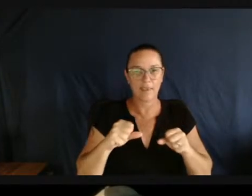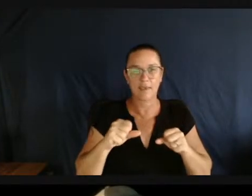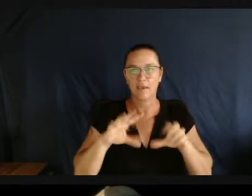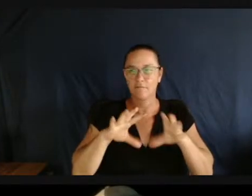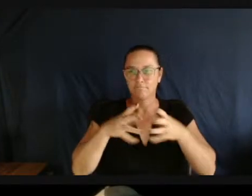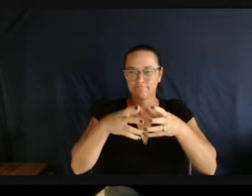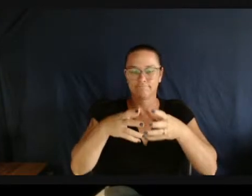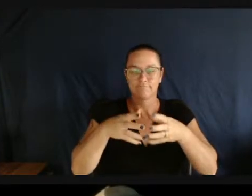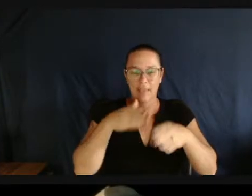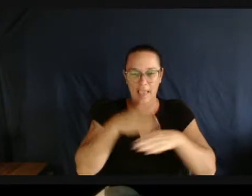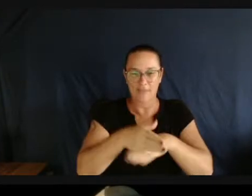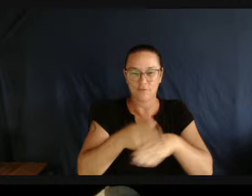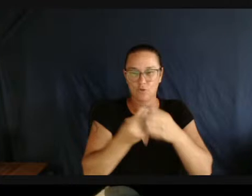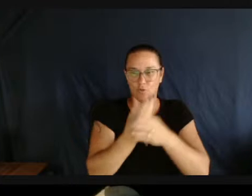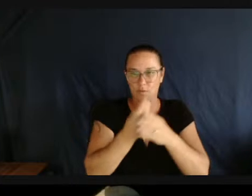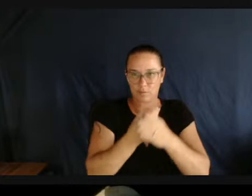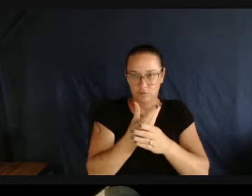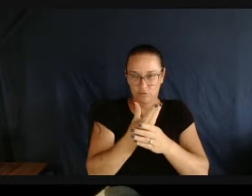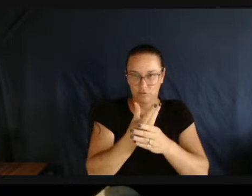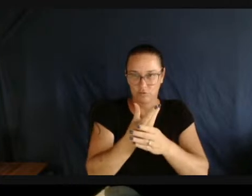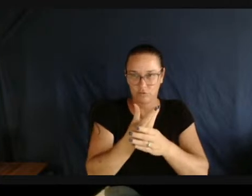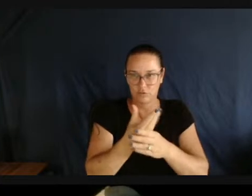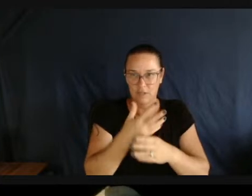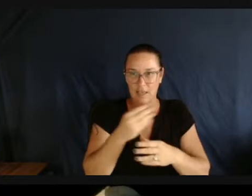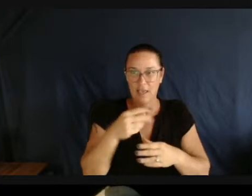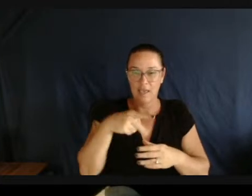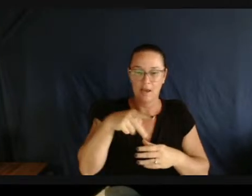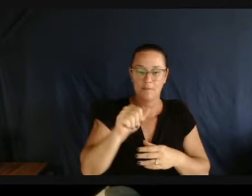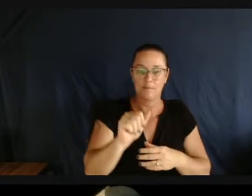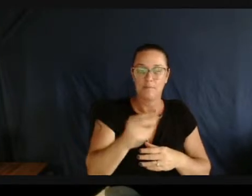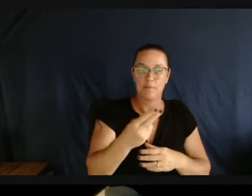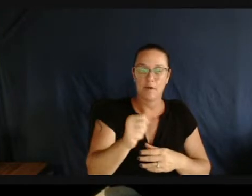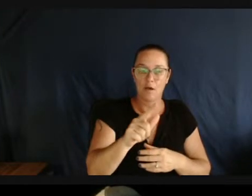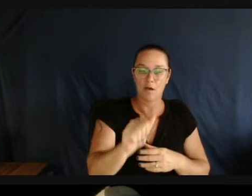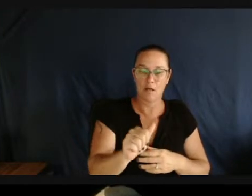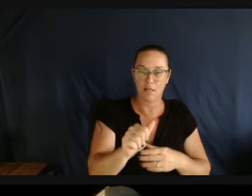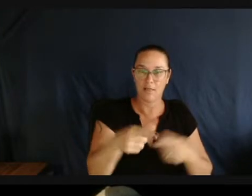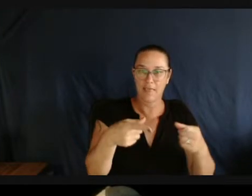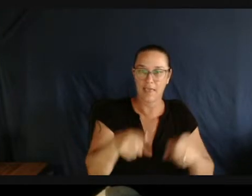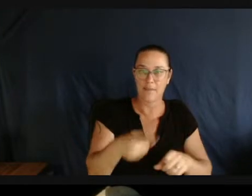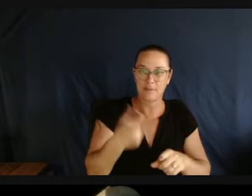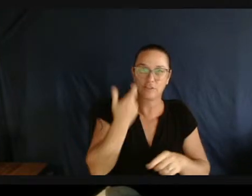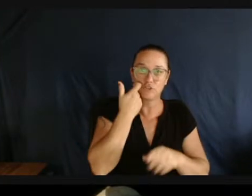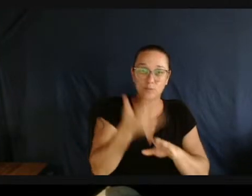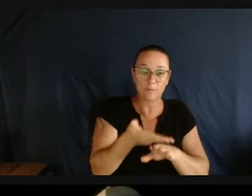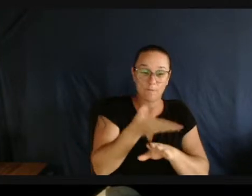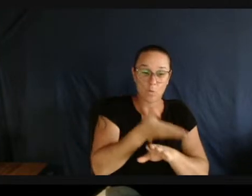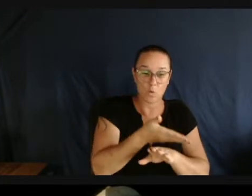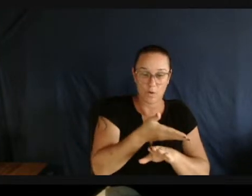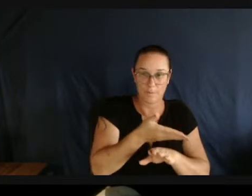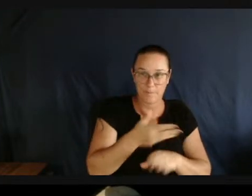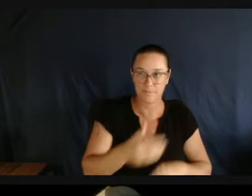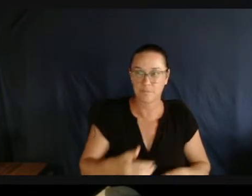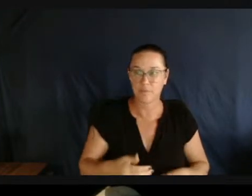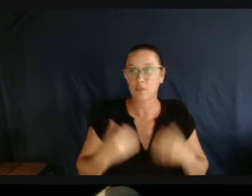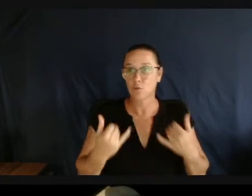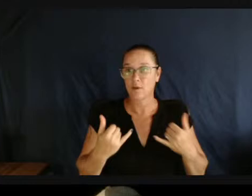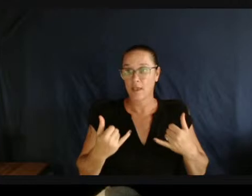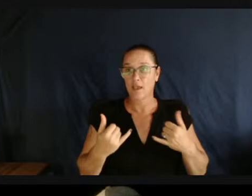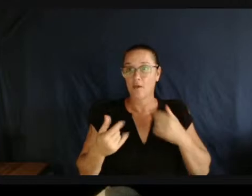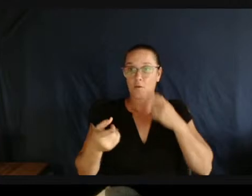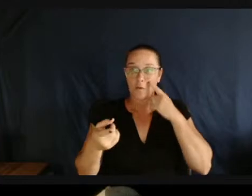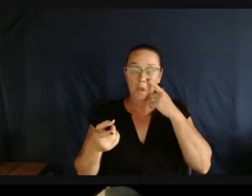cluster that follows it, as well as that Pahala cluster that also occurs just before it too, right there. So here we are today, and